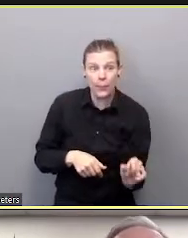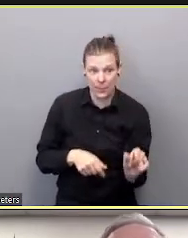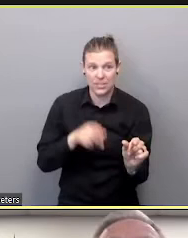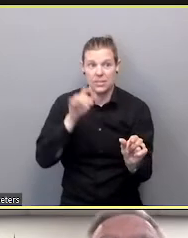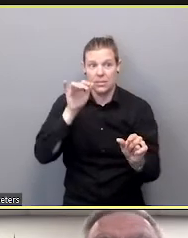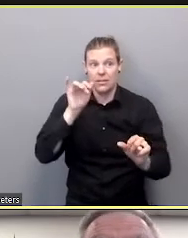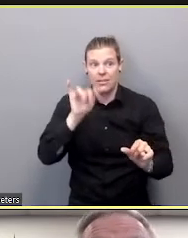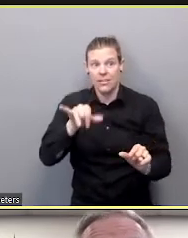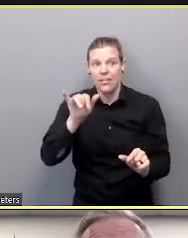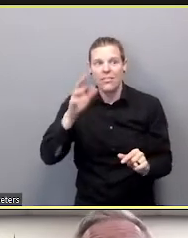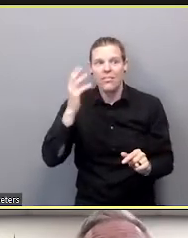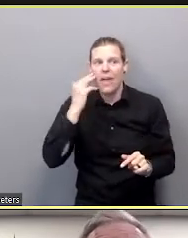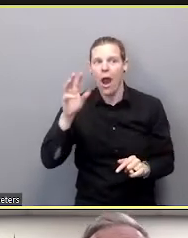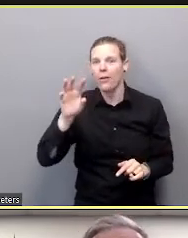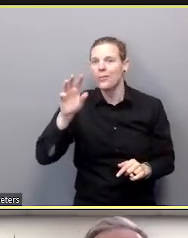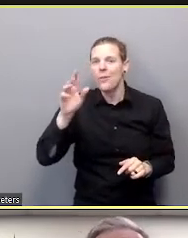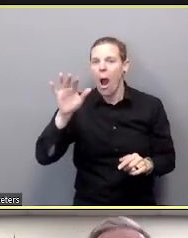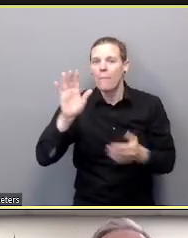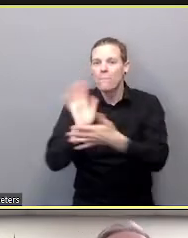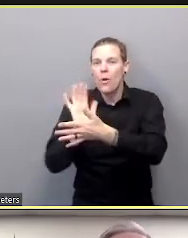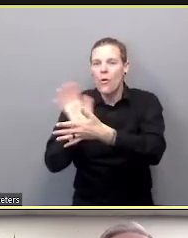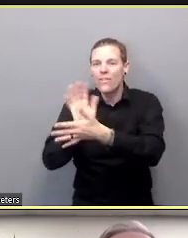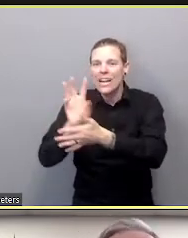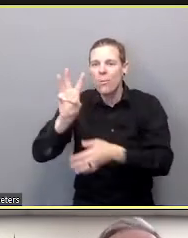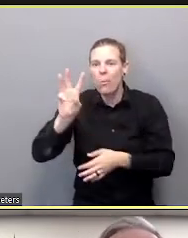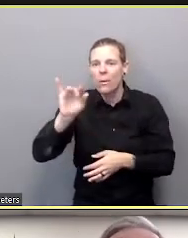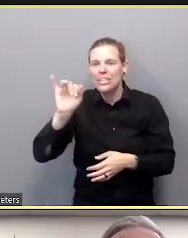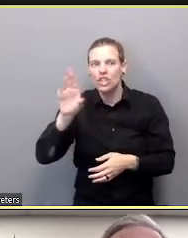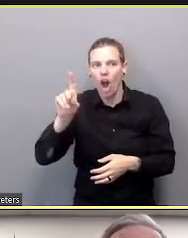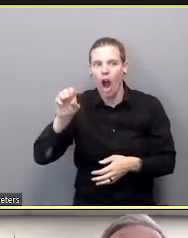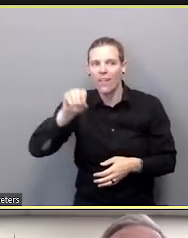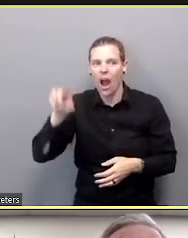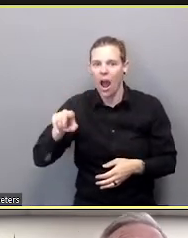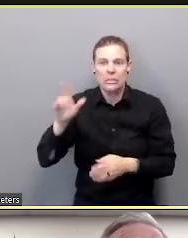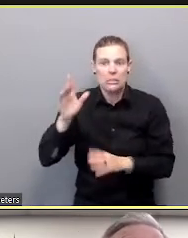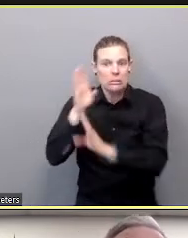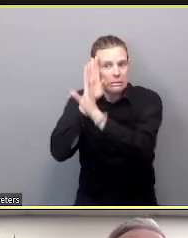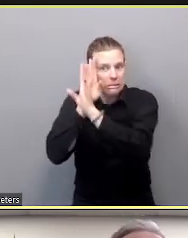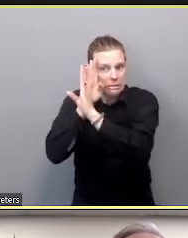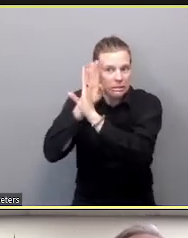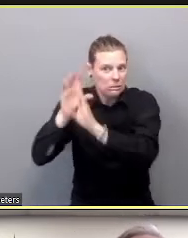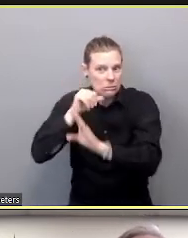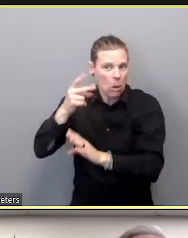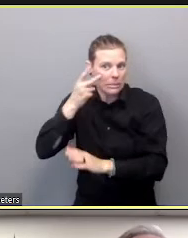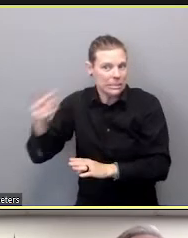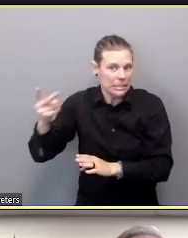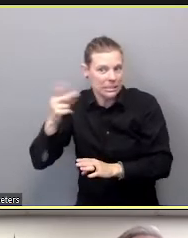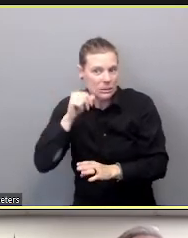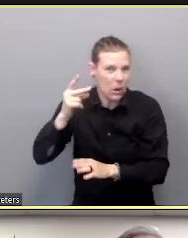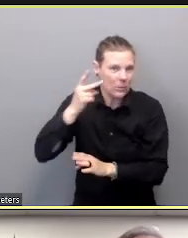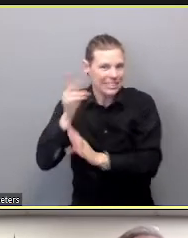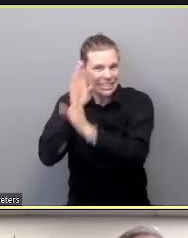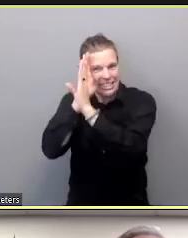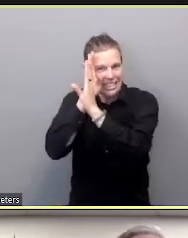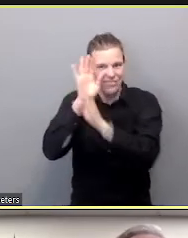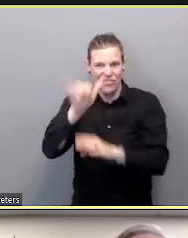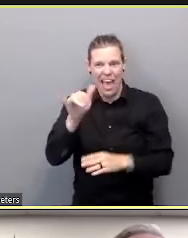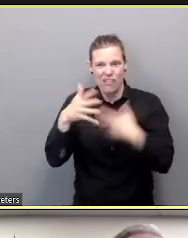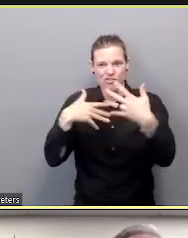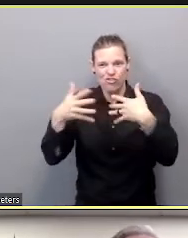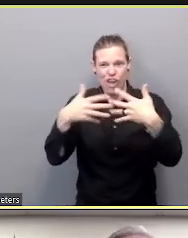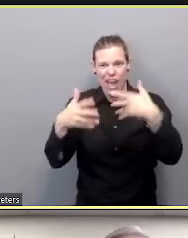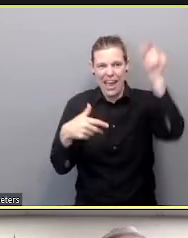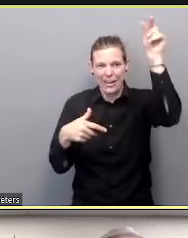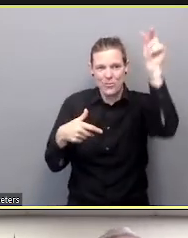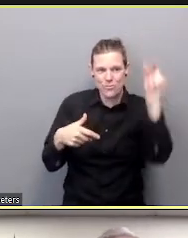did see a downturn in people wanting to go out over the Thanksgiving holiday to get vaccinated. But just before that, we hit